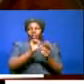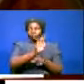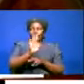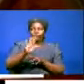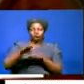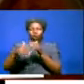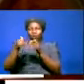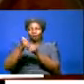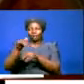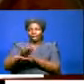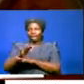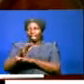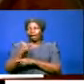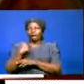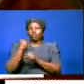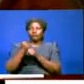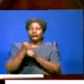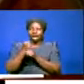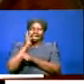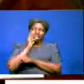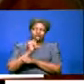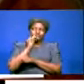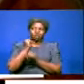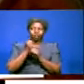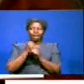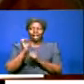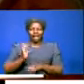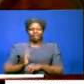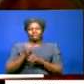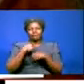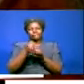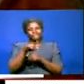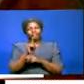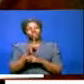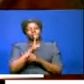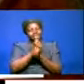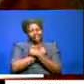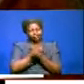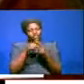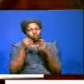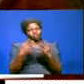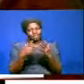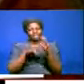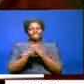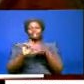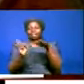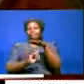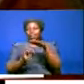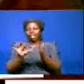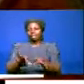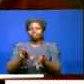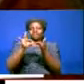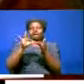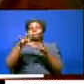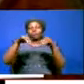work ethic endeared him to many in the ministry, especially his unfailable qualities of hard